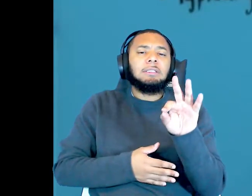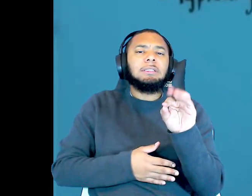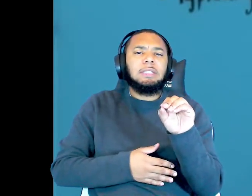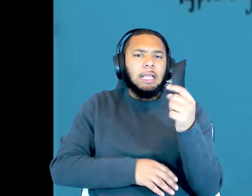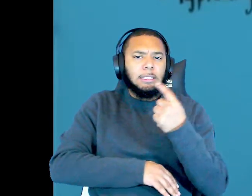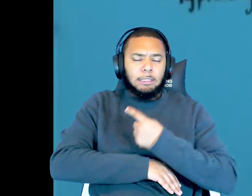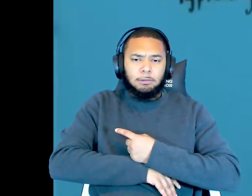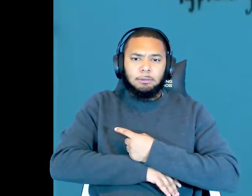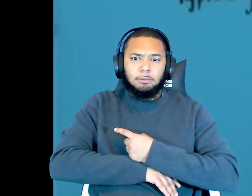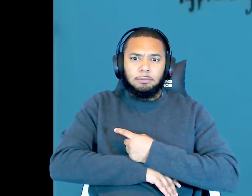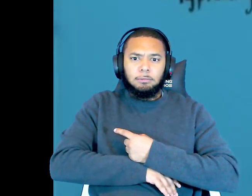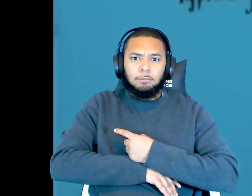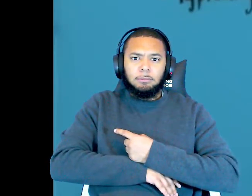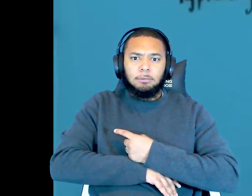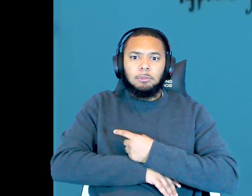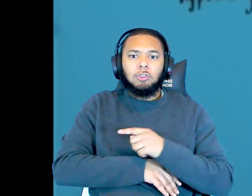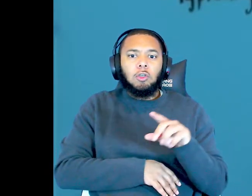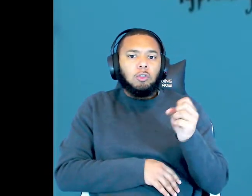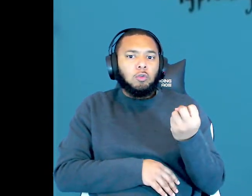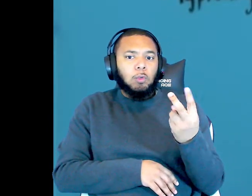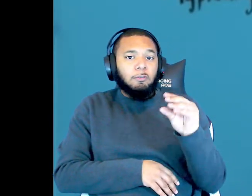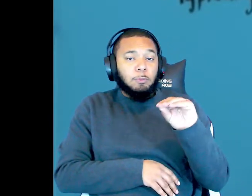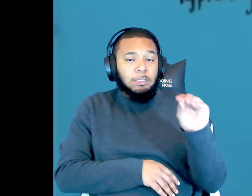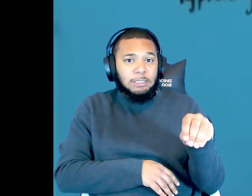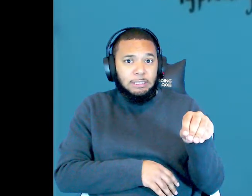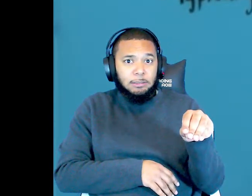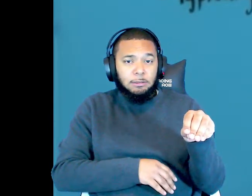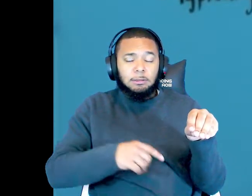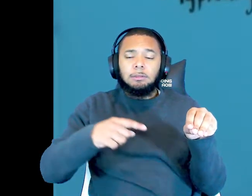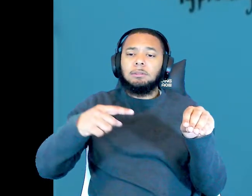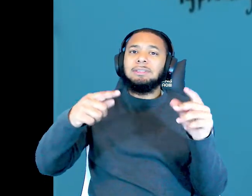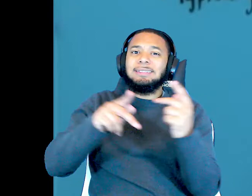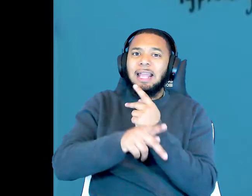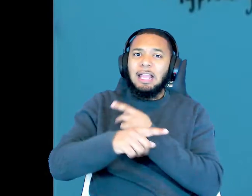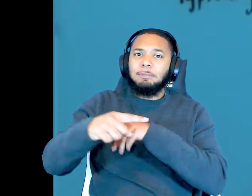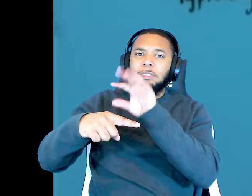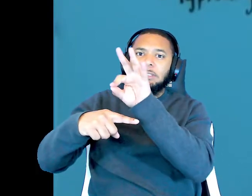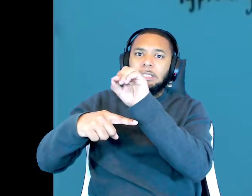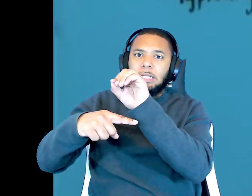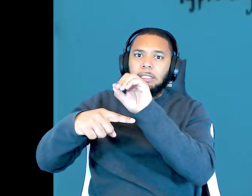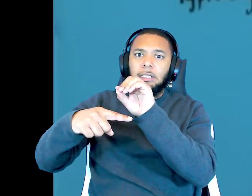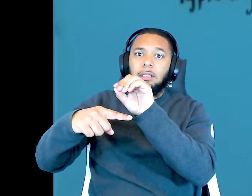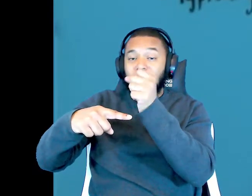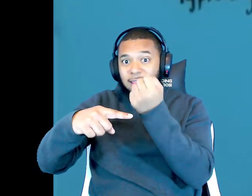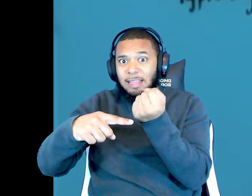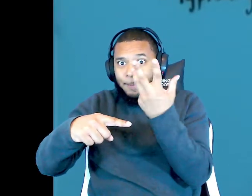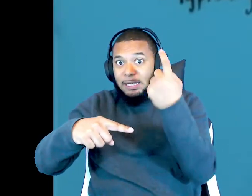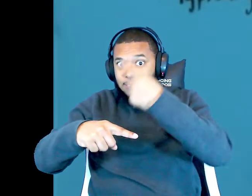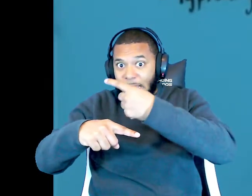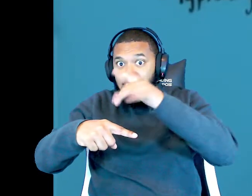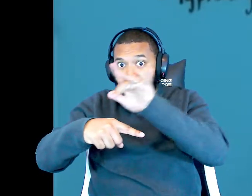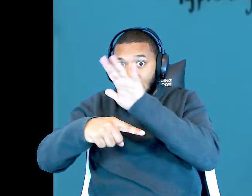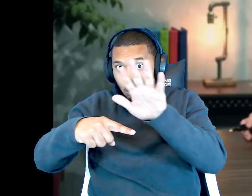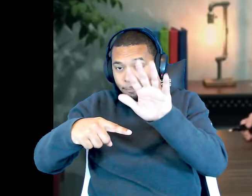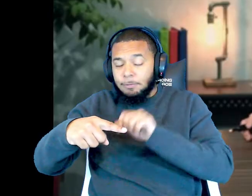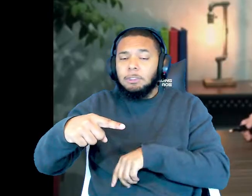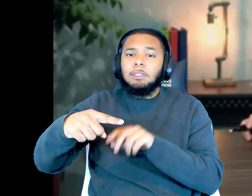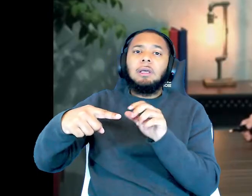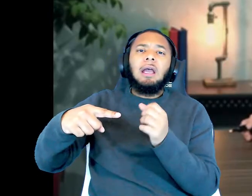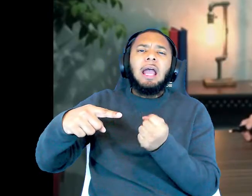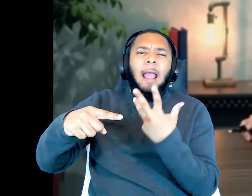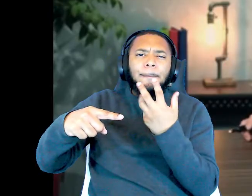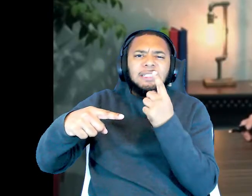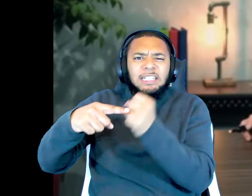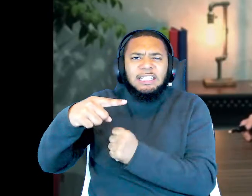We multiply these together in order to understand how much percentage interest we're going to owe. So 12% times 90 out of 360, and you're